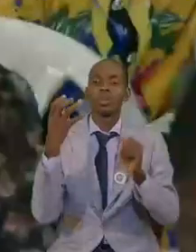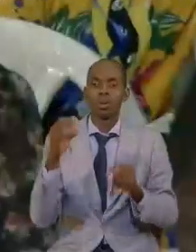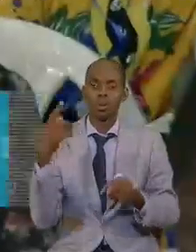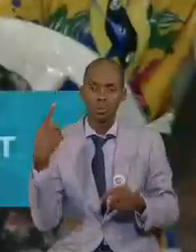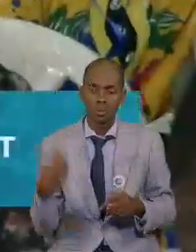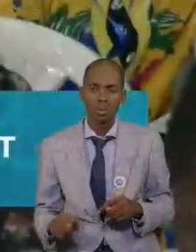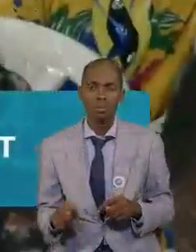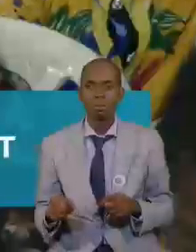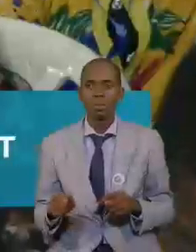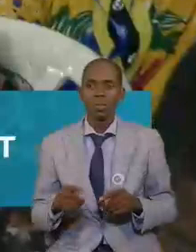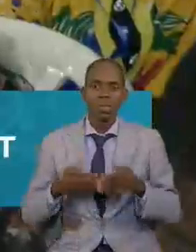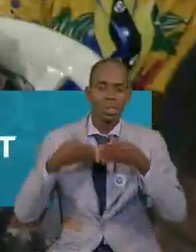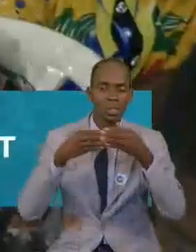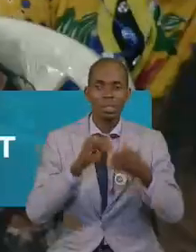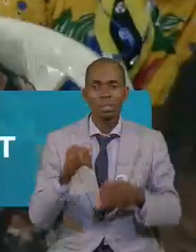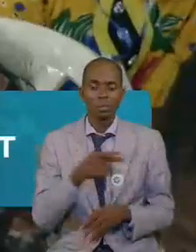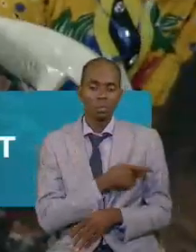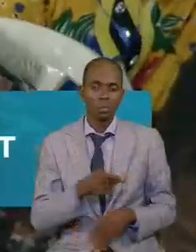Peace.